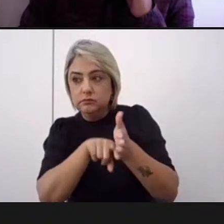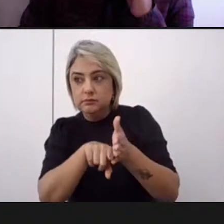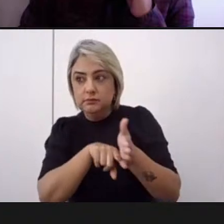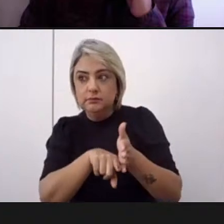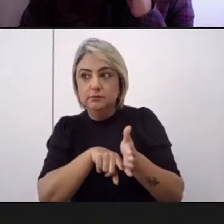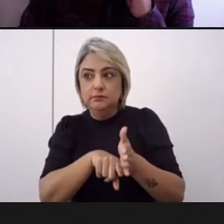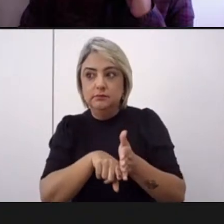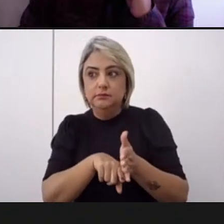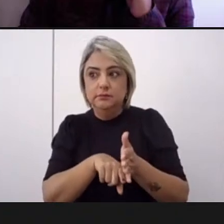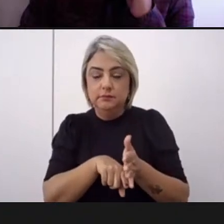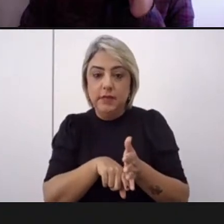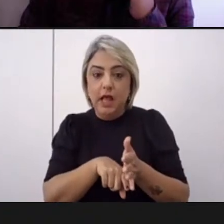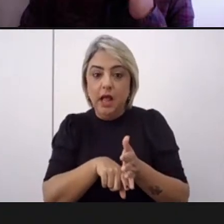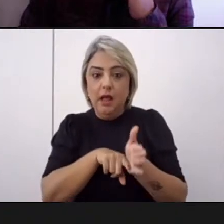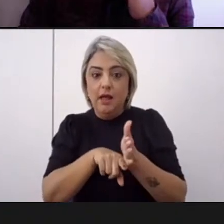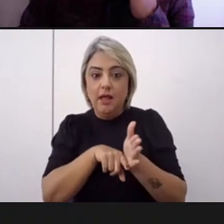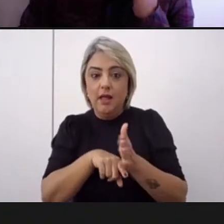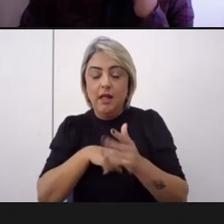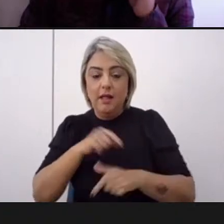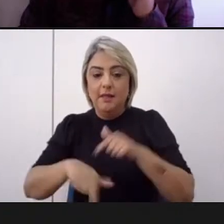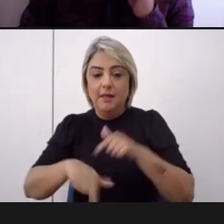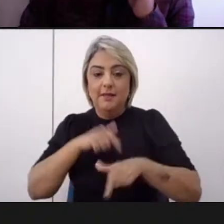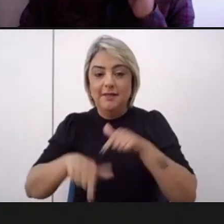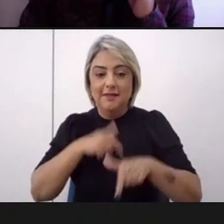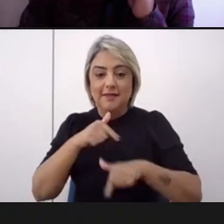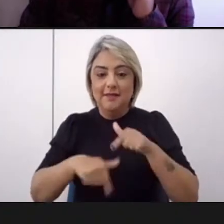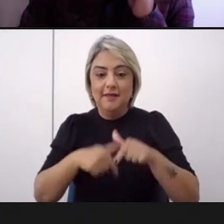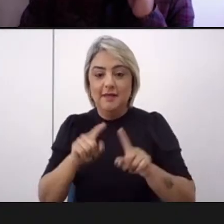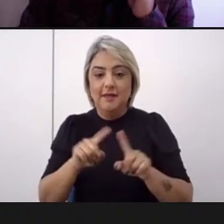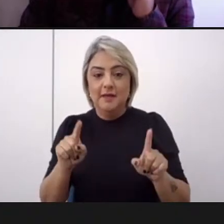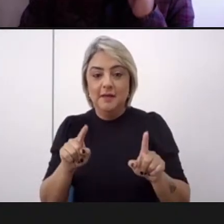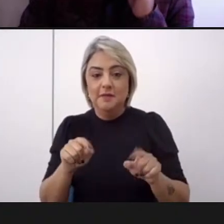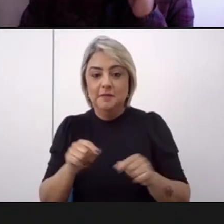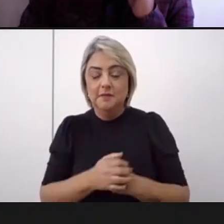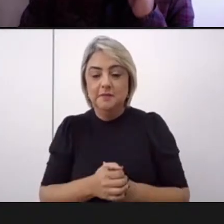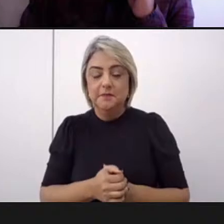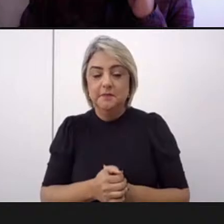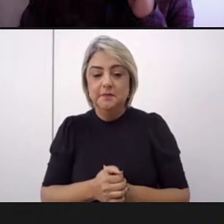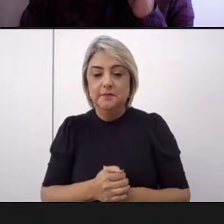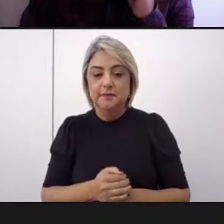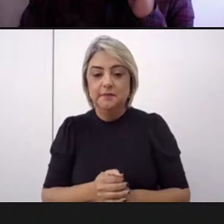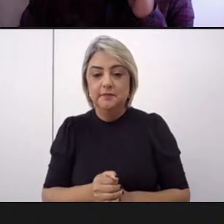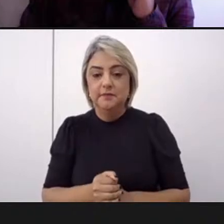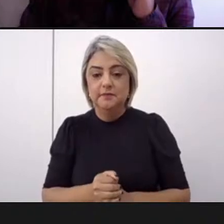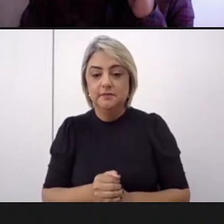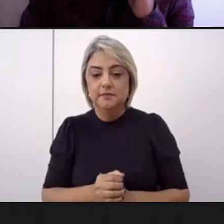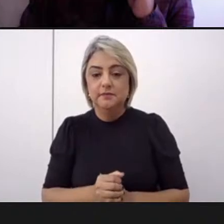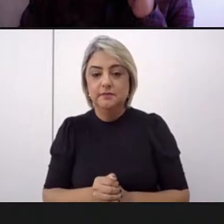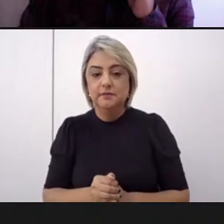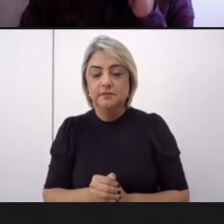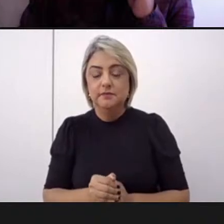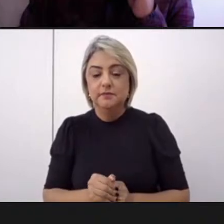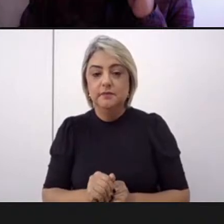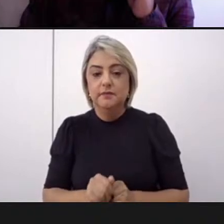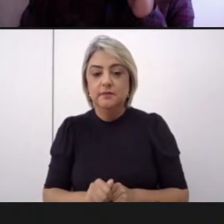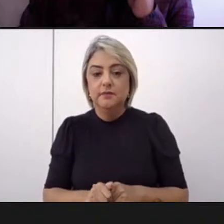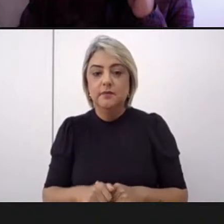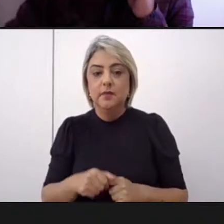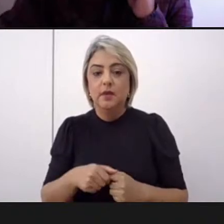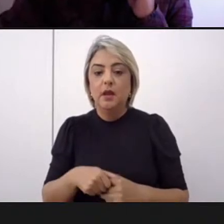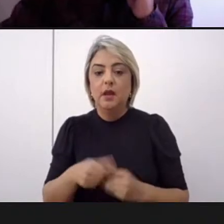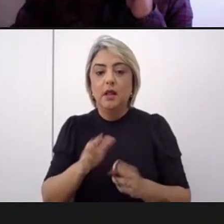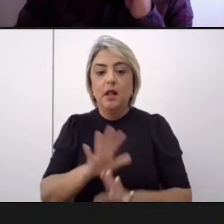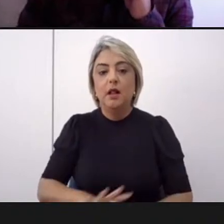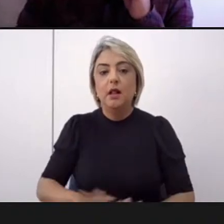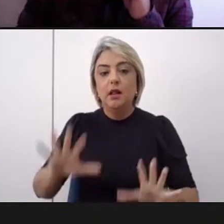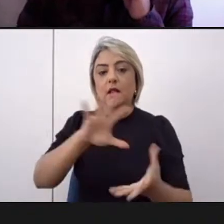course, totally banned from the global arena for decades. And it was, and the FAO,